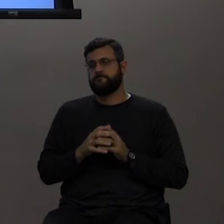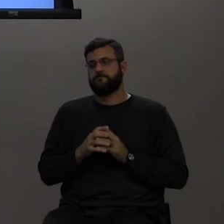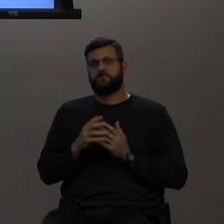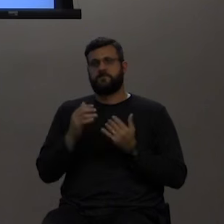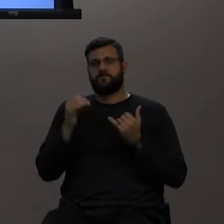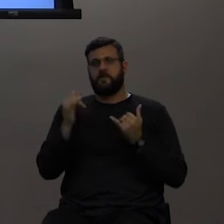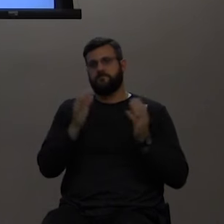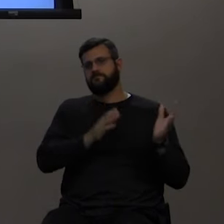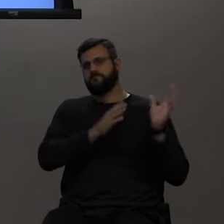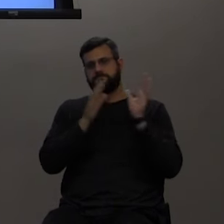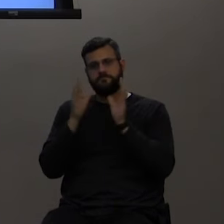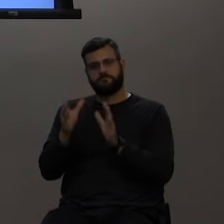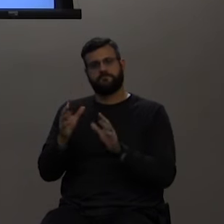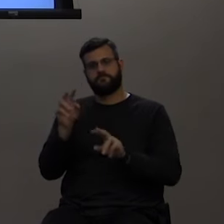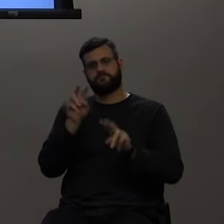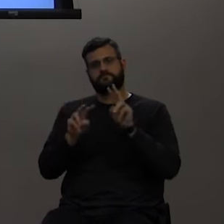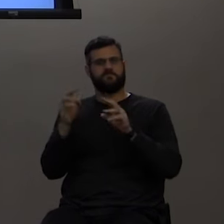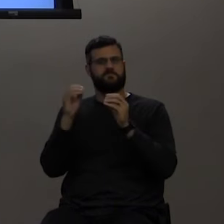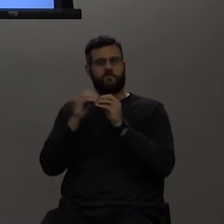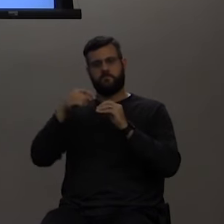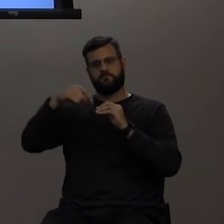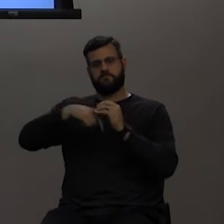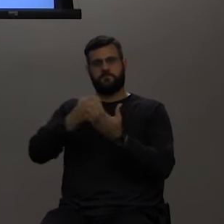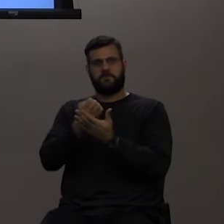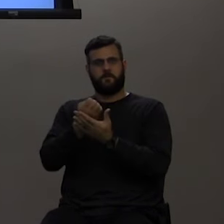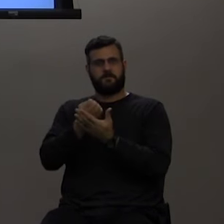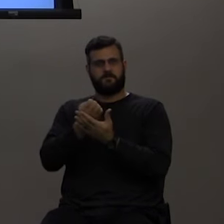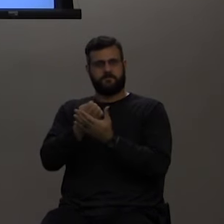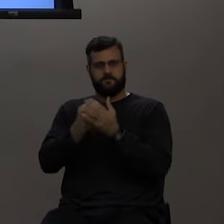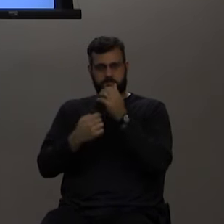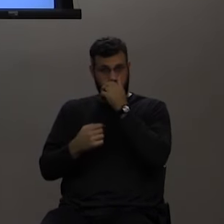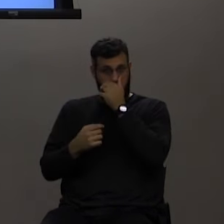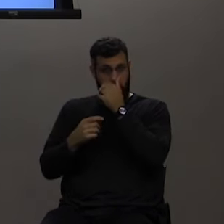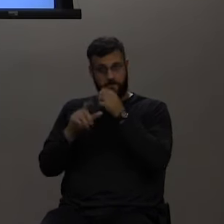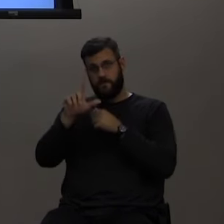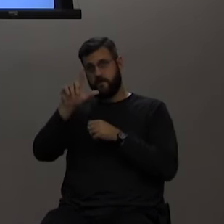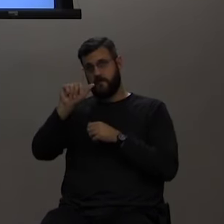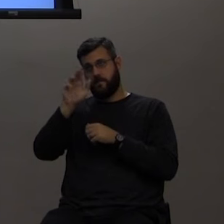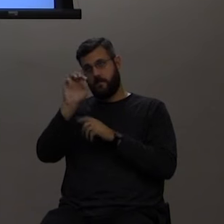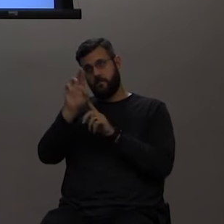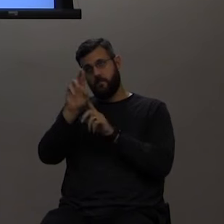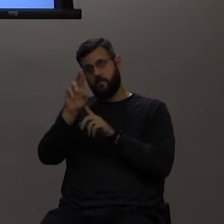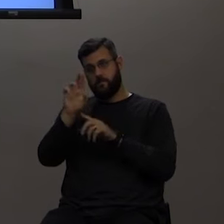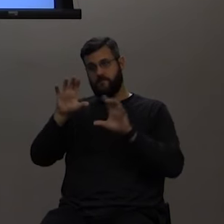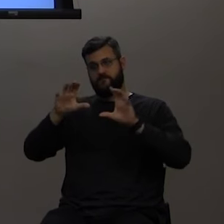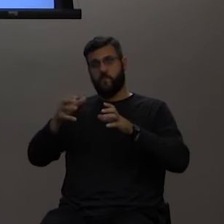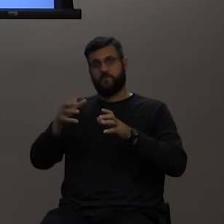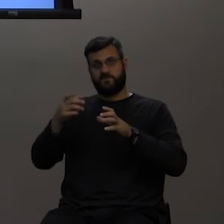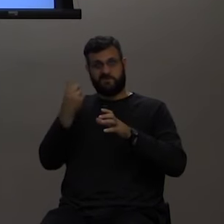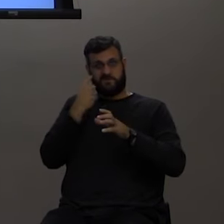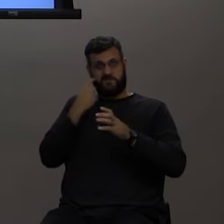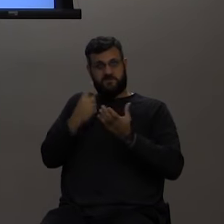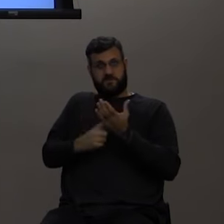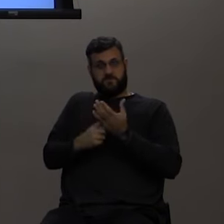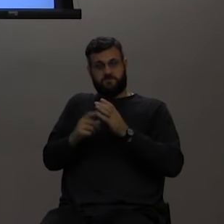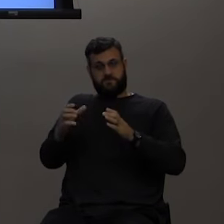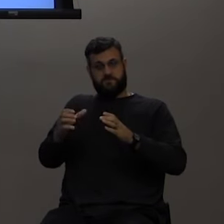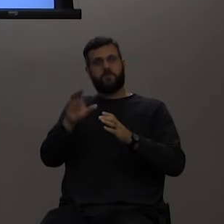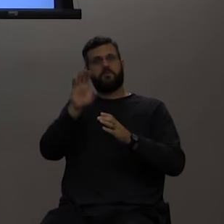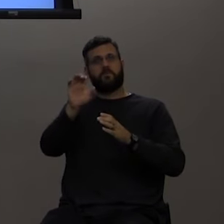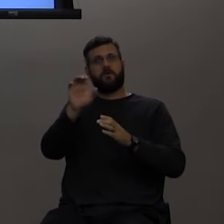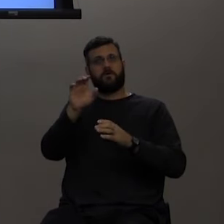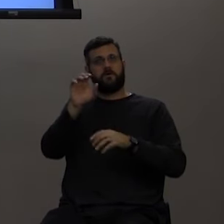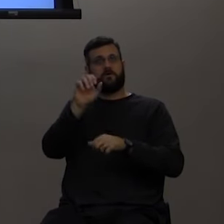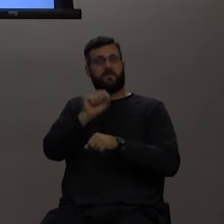So moving on to a little bit more at the economy and at the labor force that we just discussed, Boyle County's